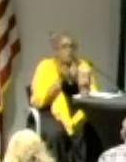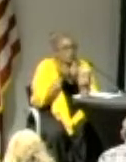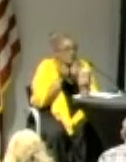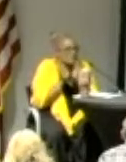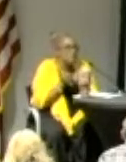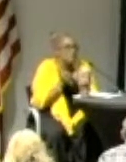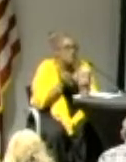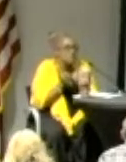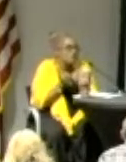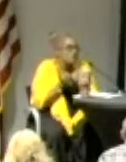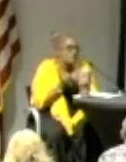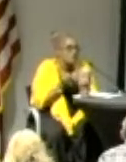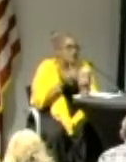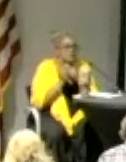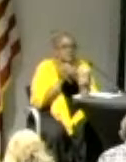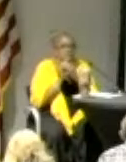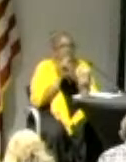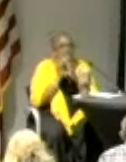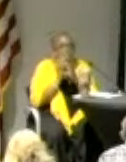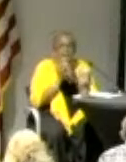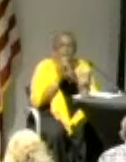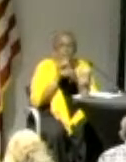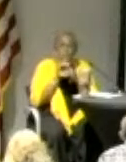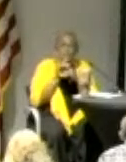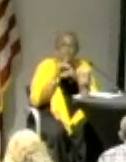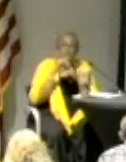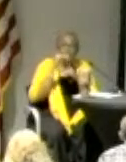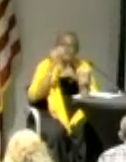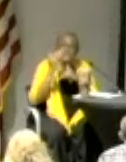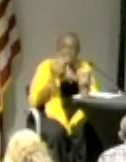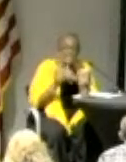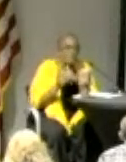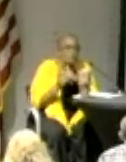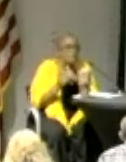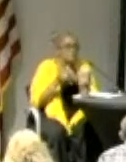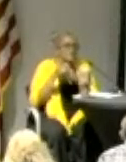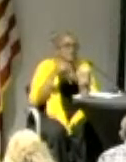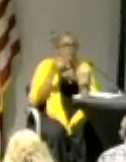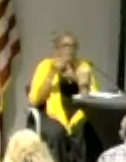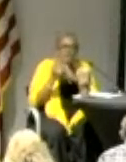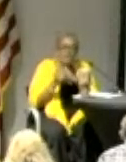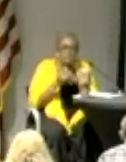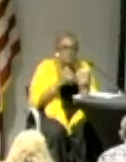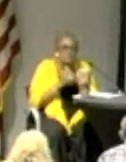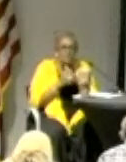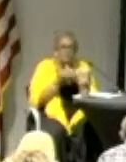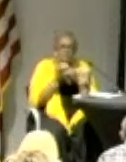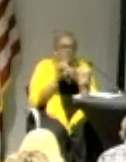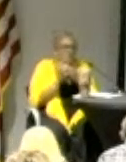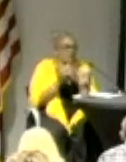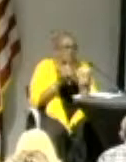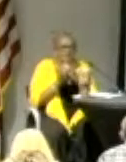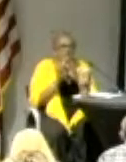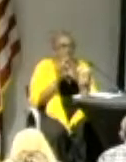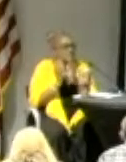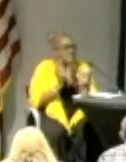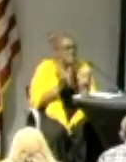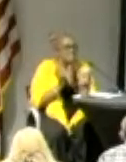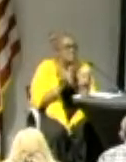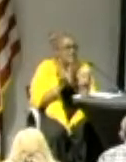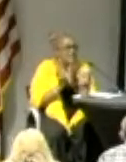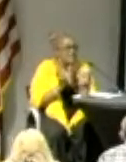about what's special about this college. It's about when we are looking at our website and we look at our materials and we talk about